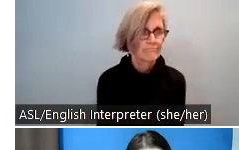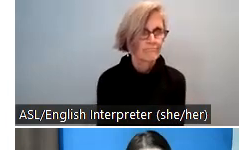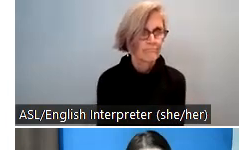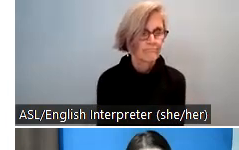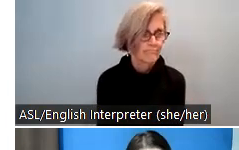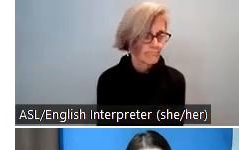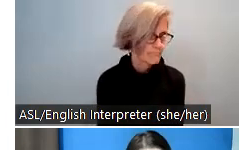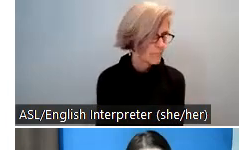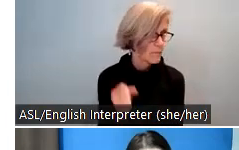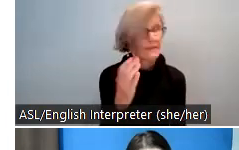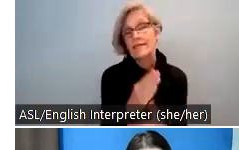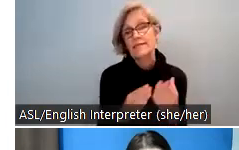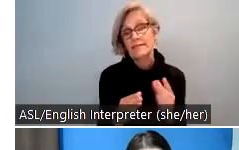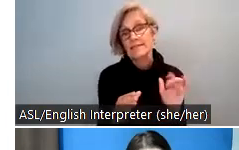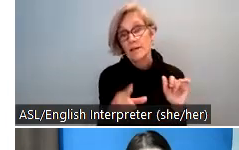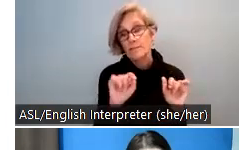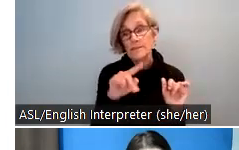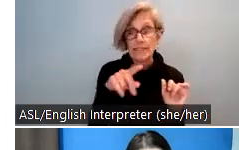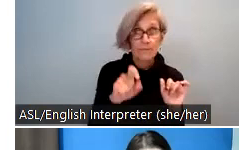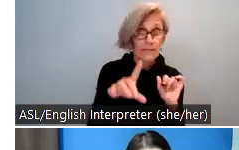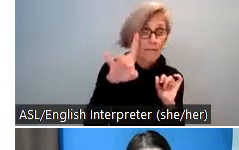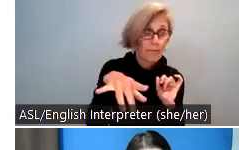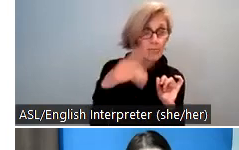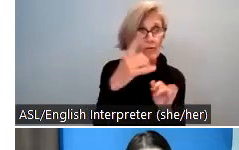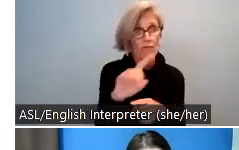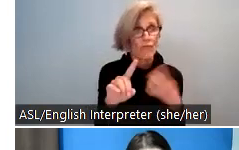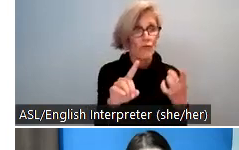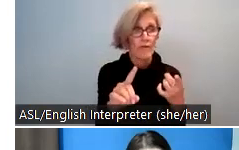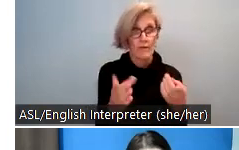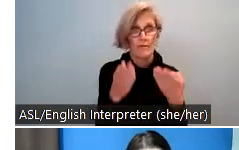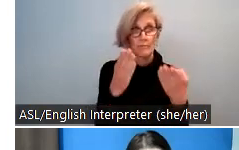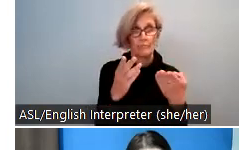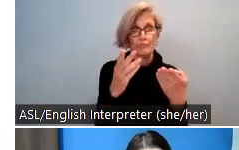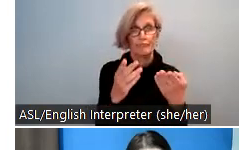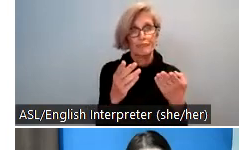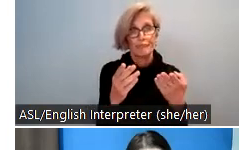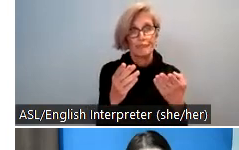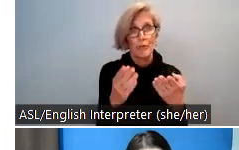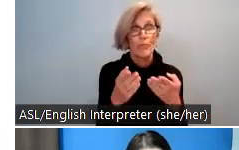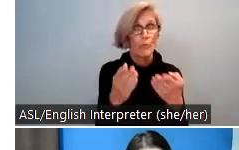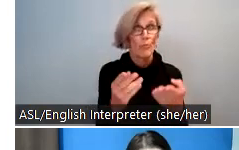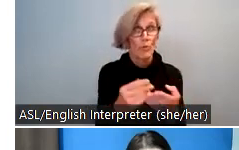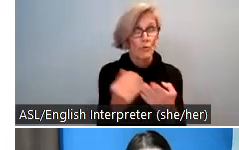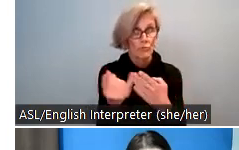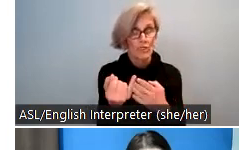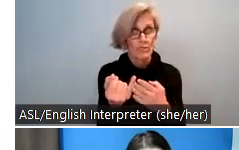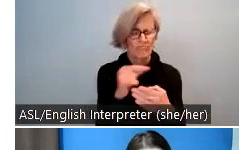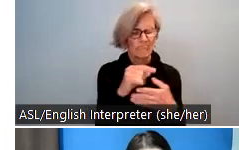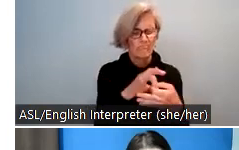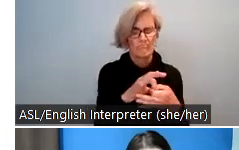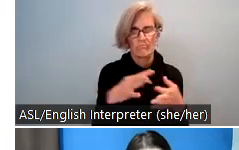So some tips for the proposed project piece of the application.